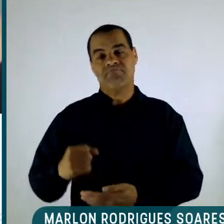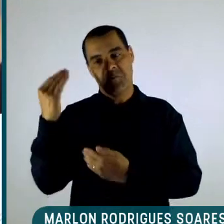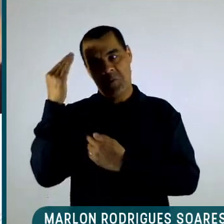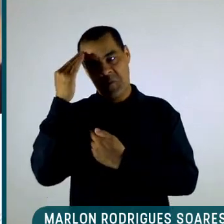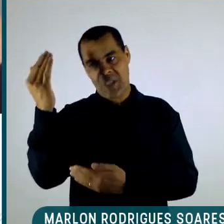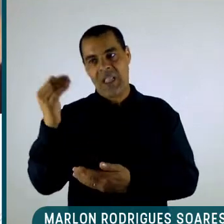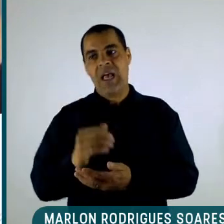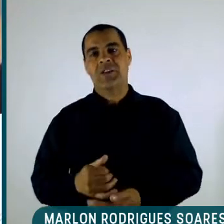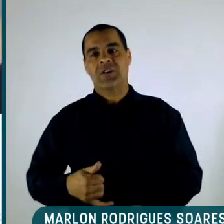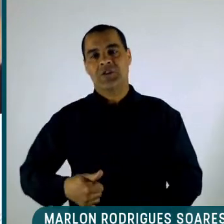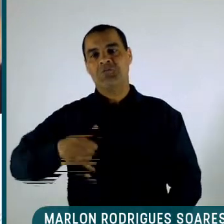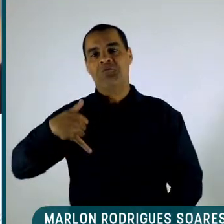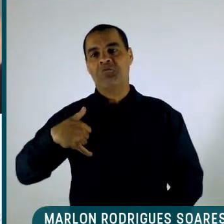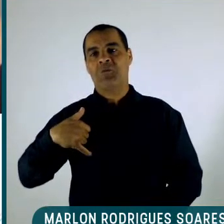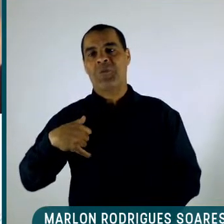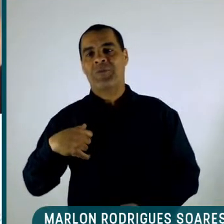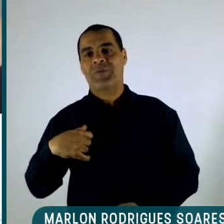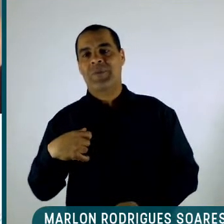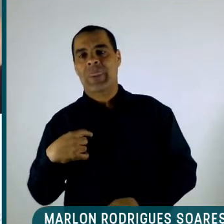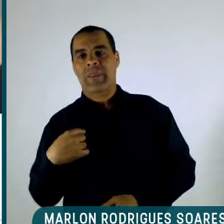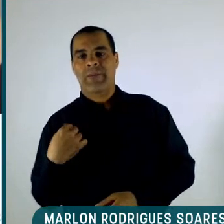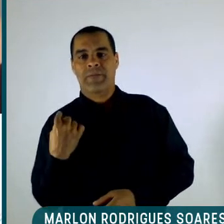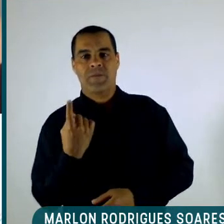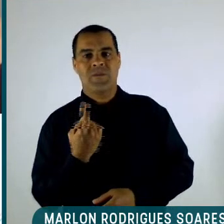Thank you, Dráuzio.